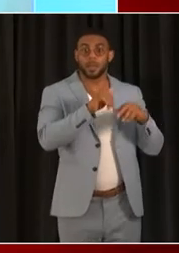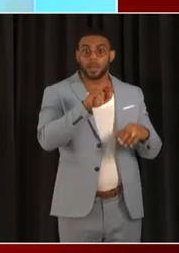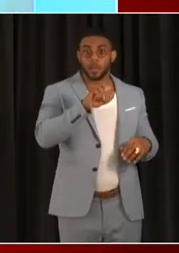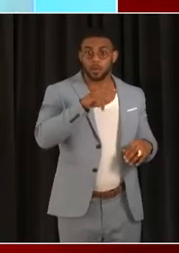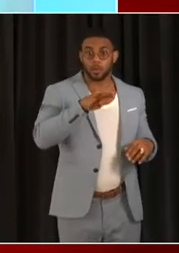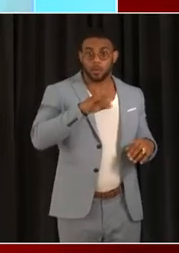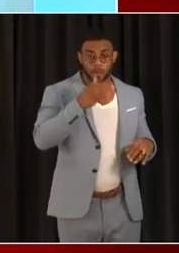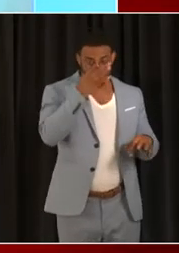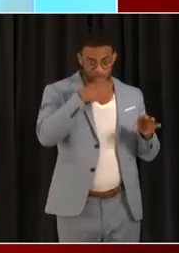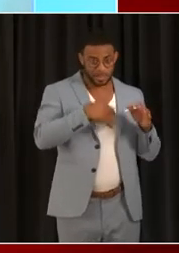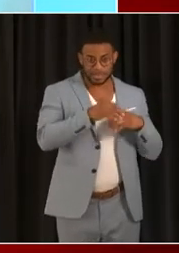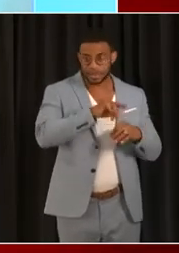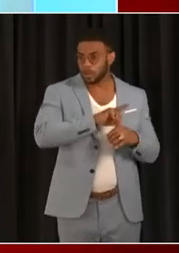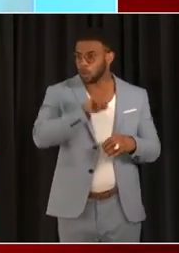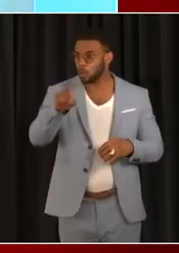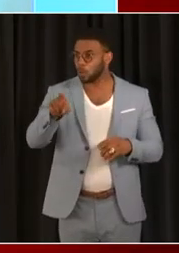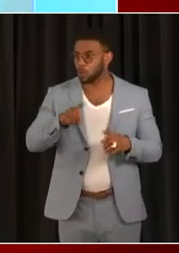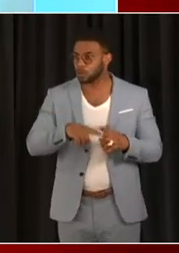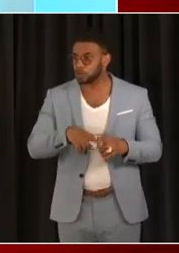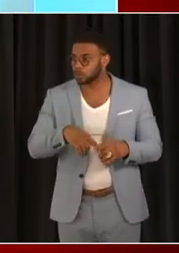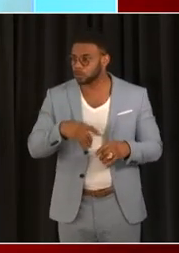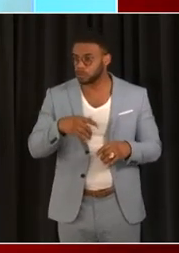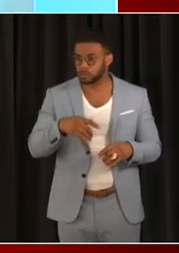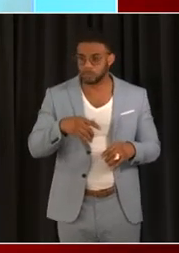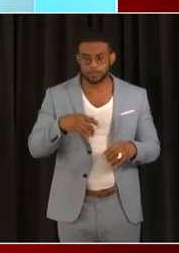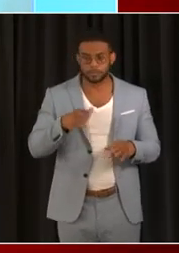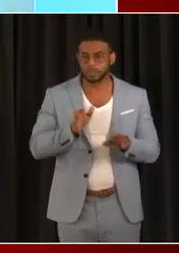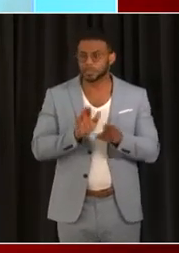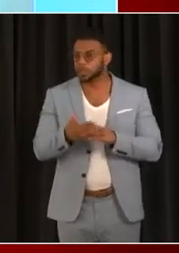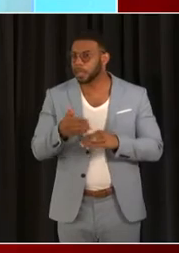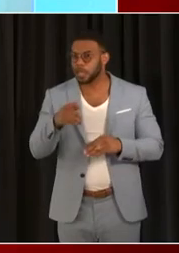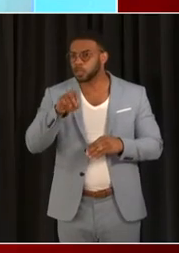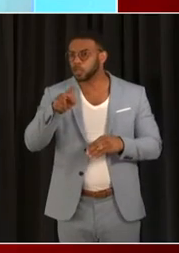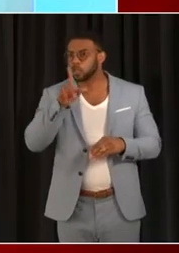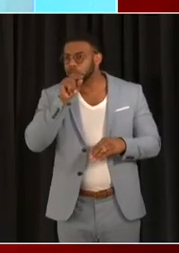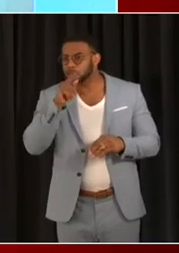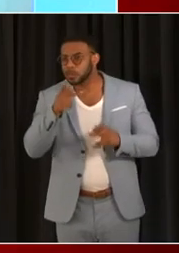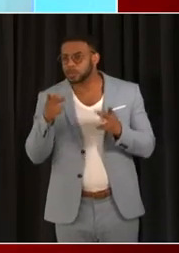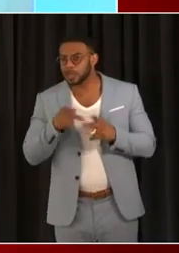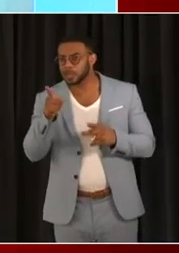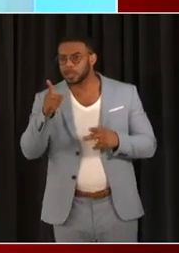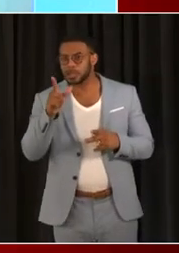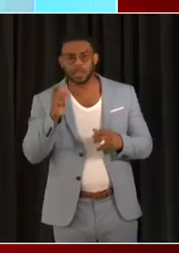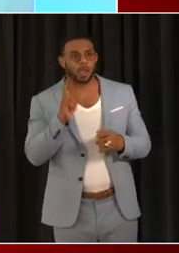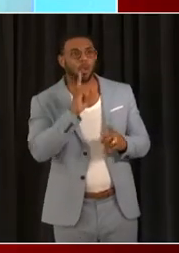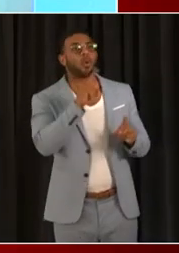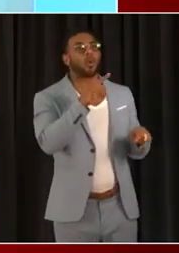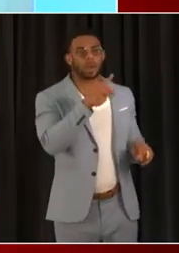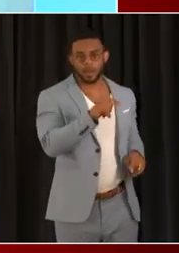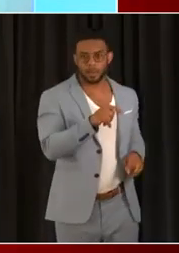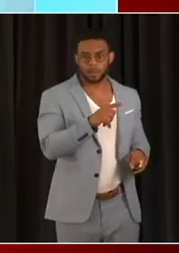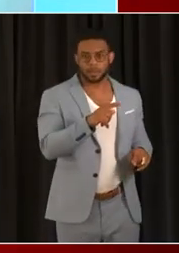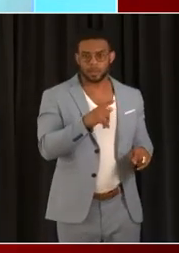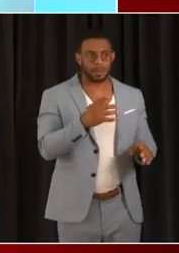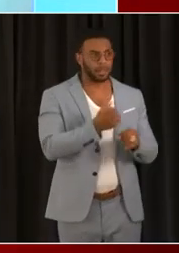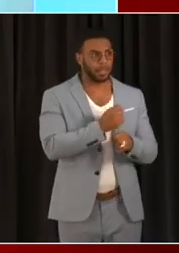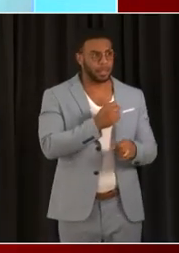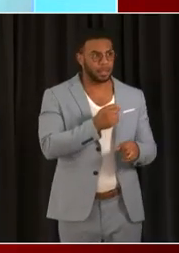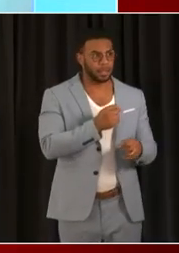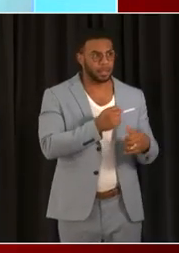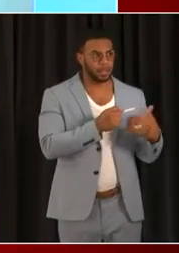they, instead of going to the Jamaican jerk chicken spot, they can order out, and they